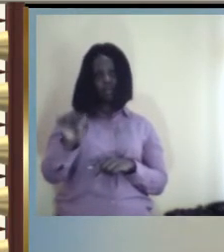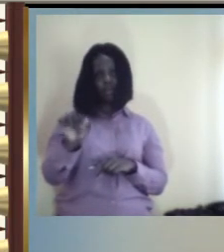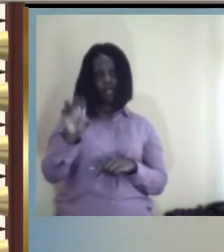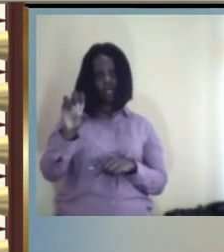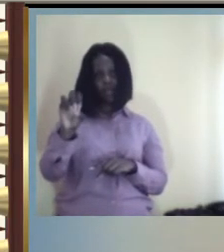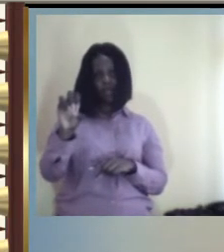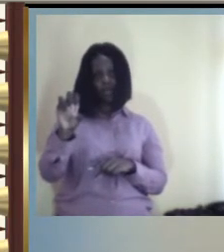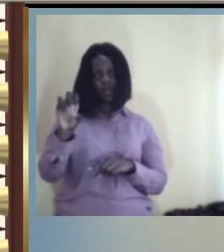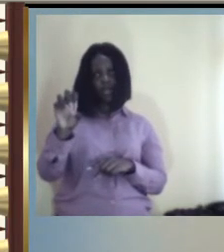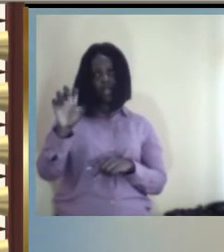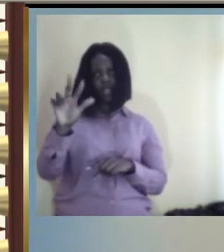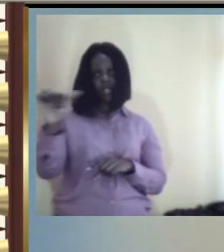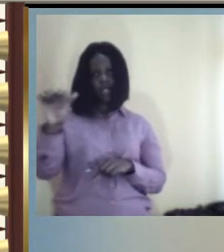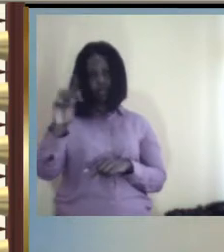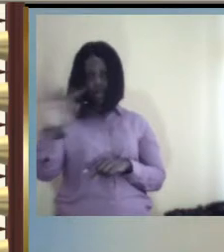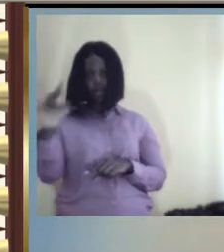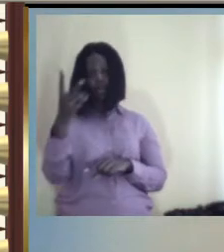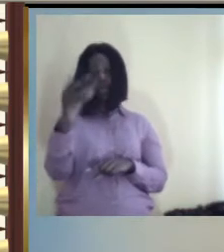86.086 million in